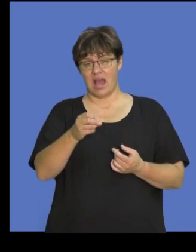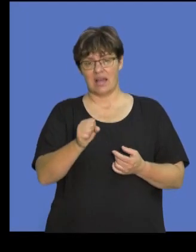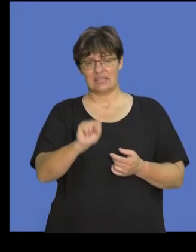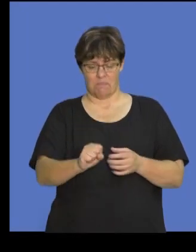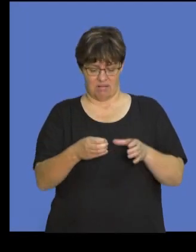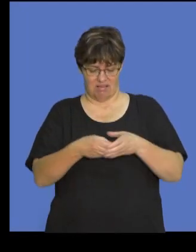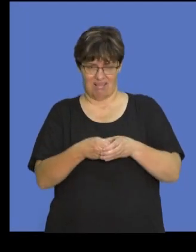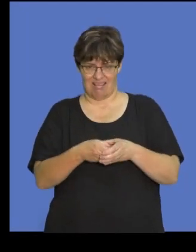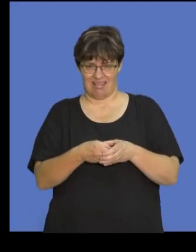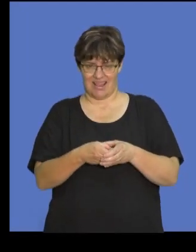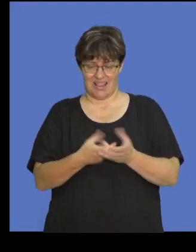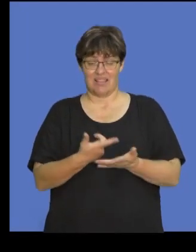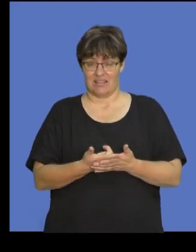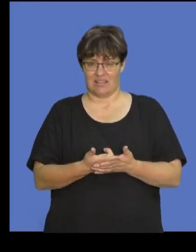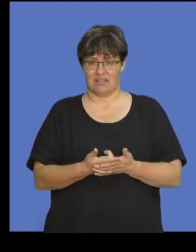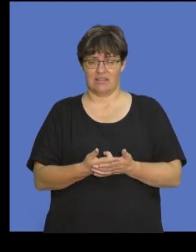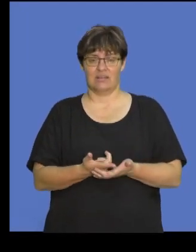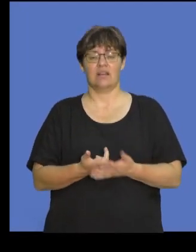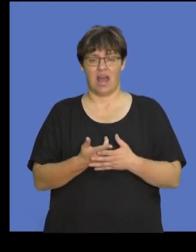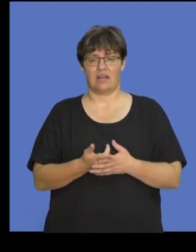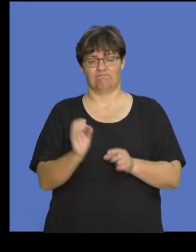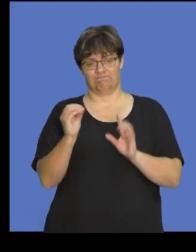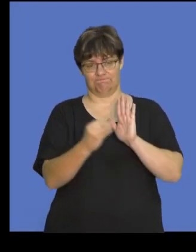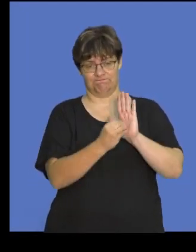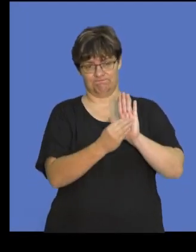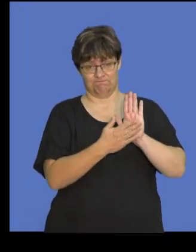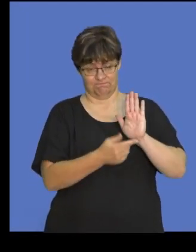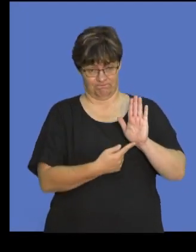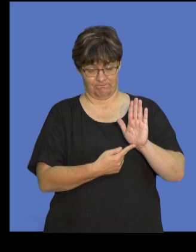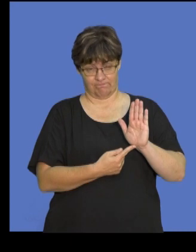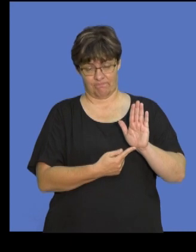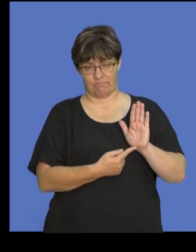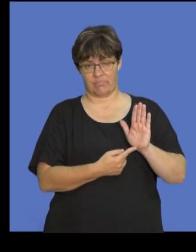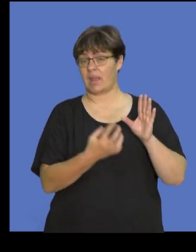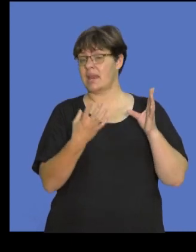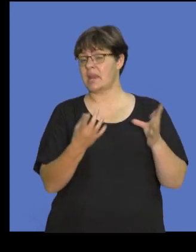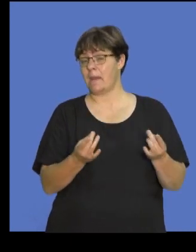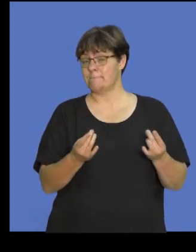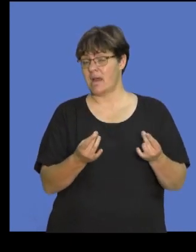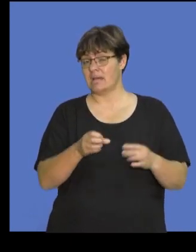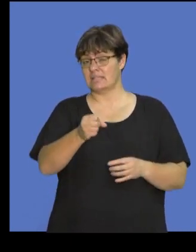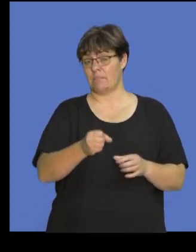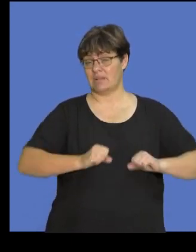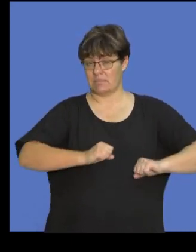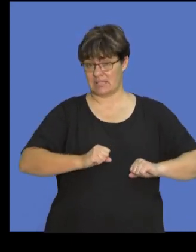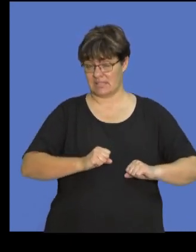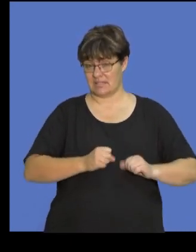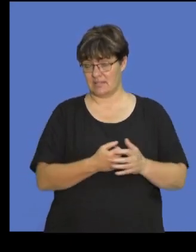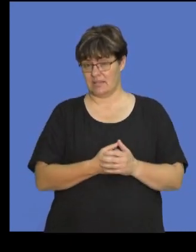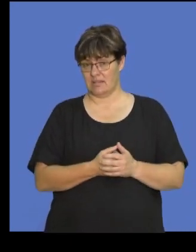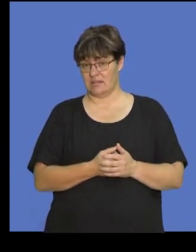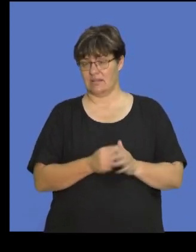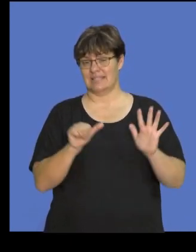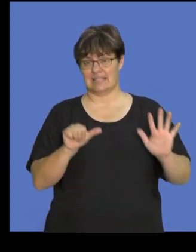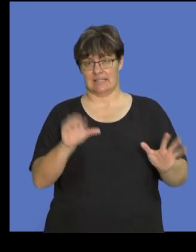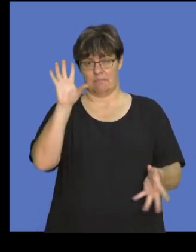that's the sample space as I've drawn it out. The number in the sample space is indicated